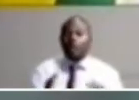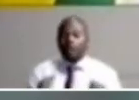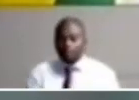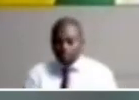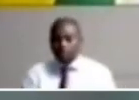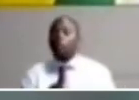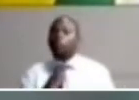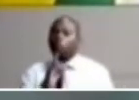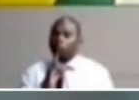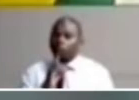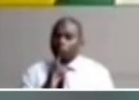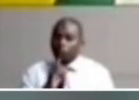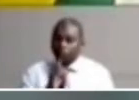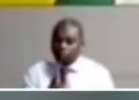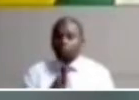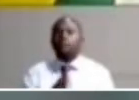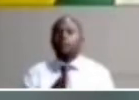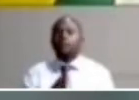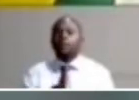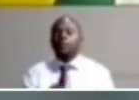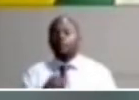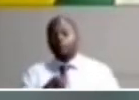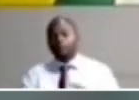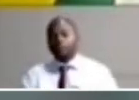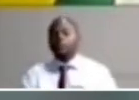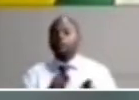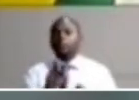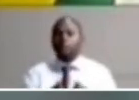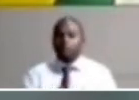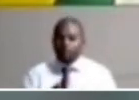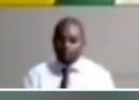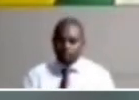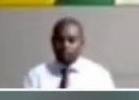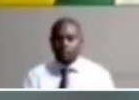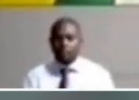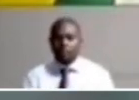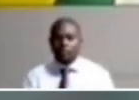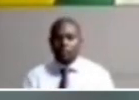be on permission by the senior people.